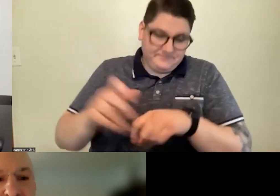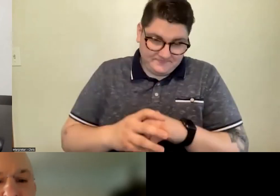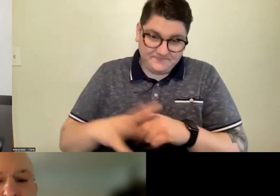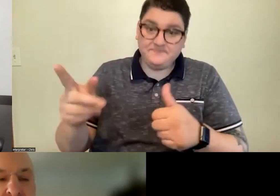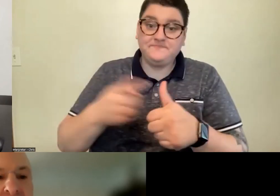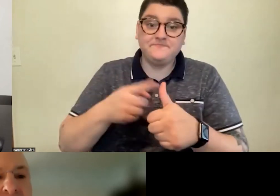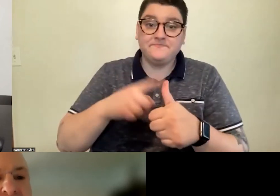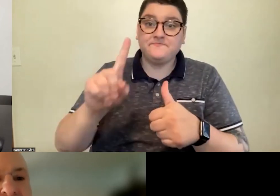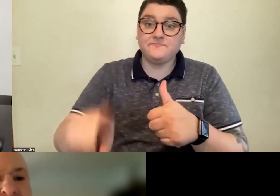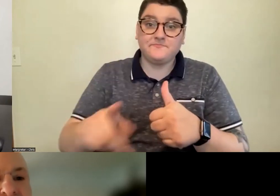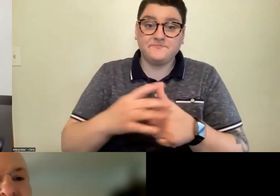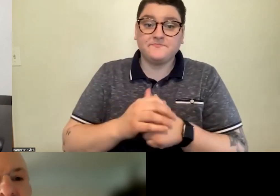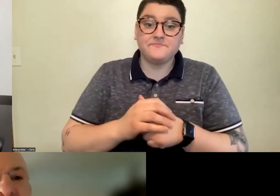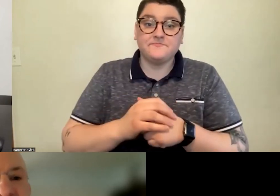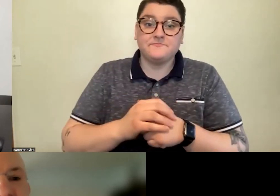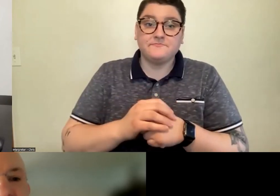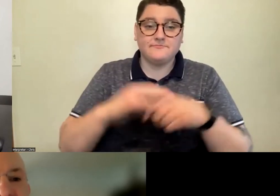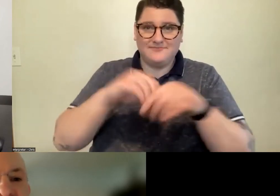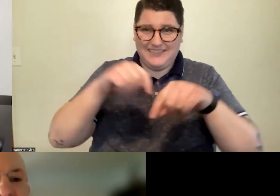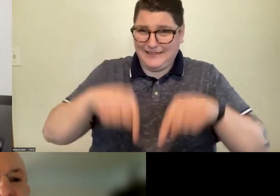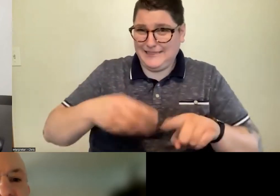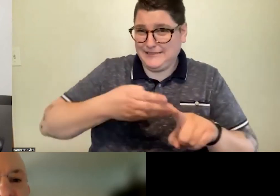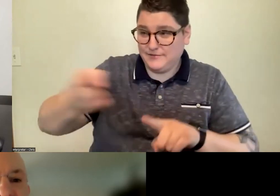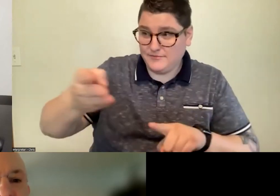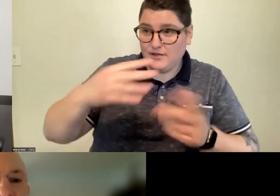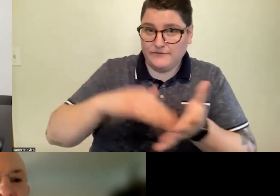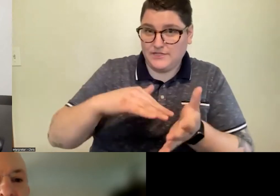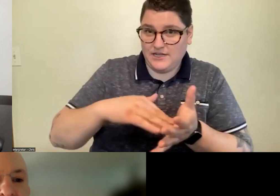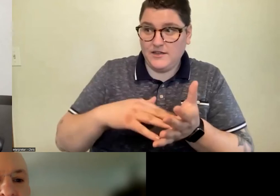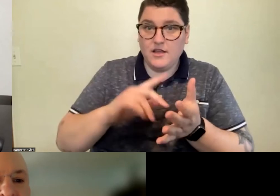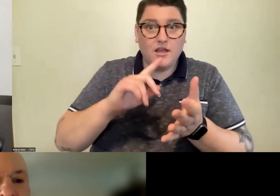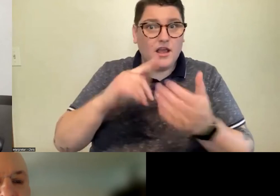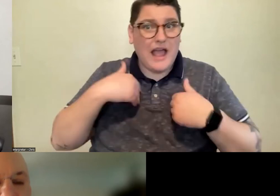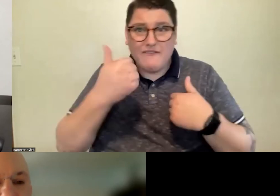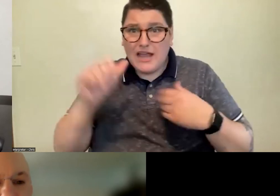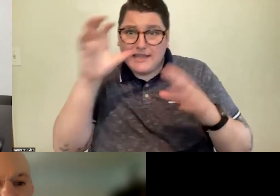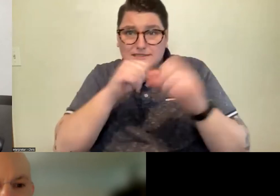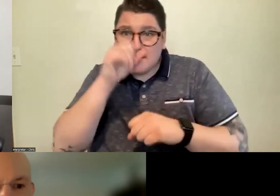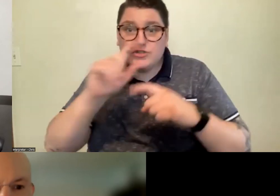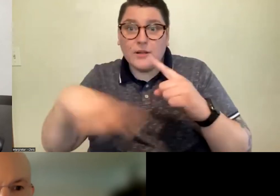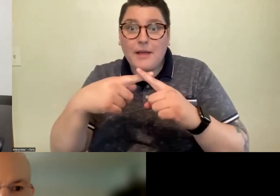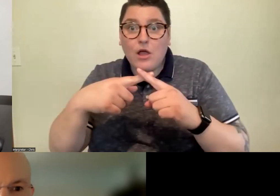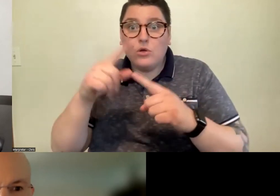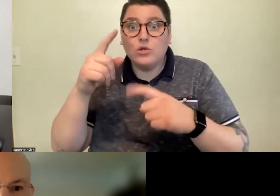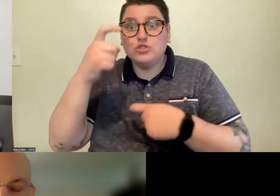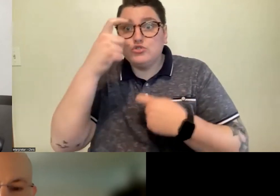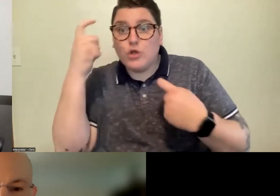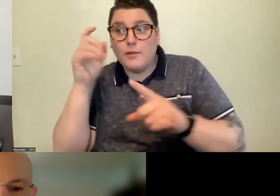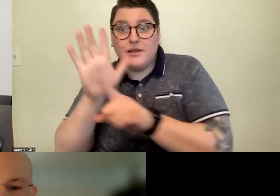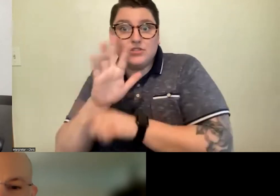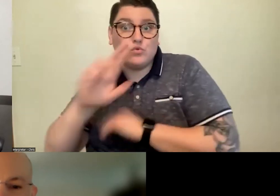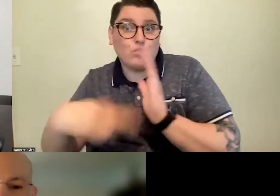is, in this area of study, is there any assumption about the role of trauma in causing the